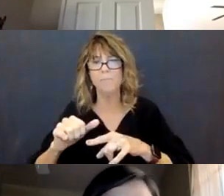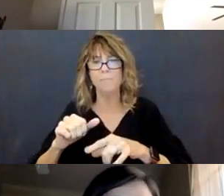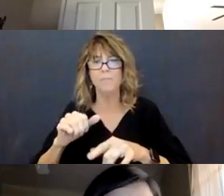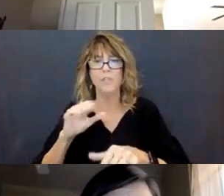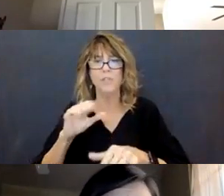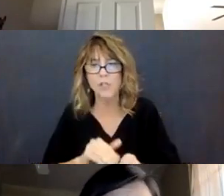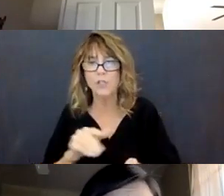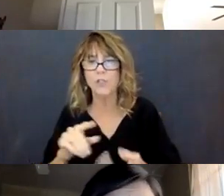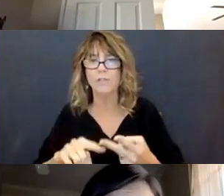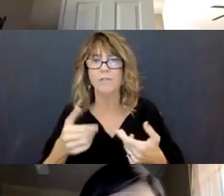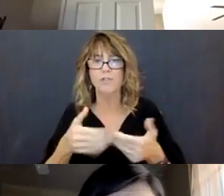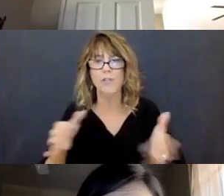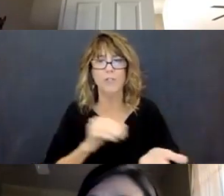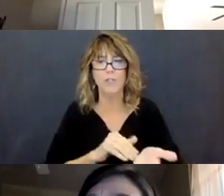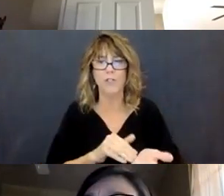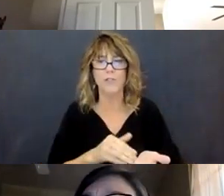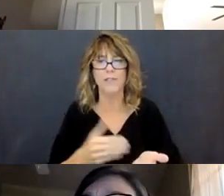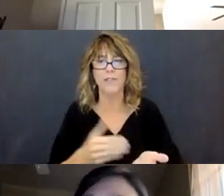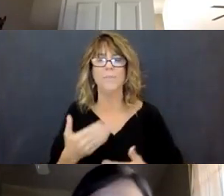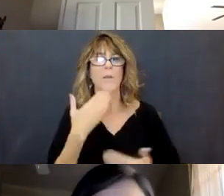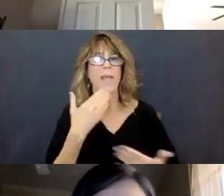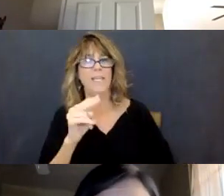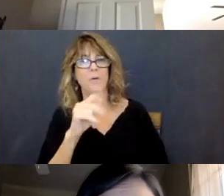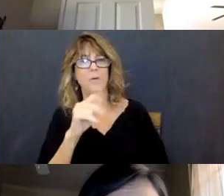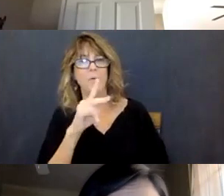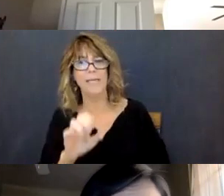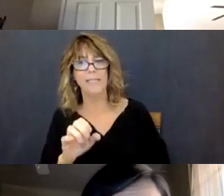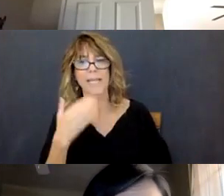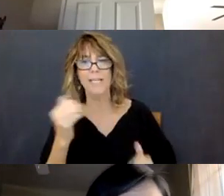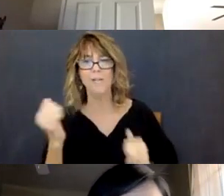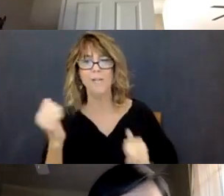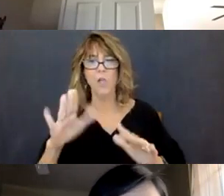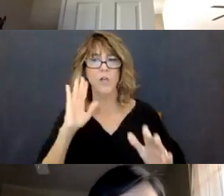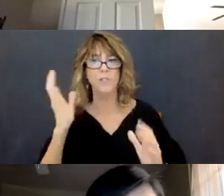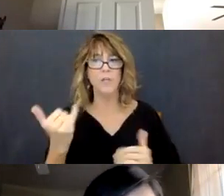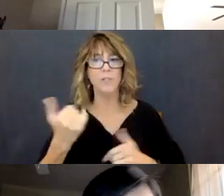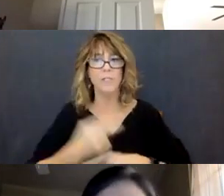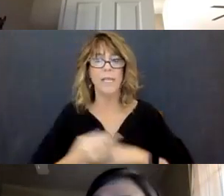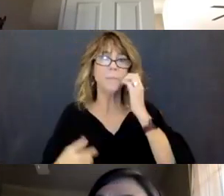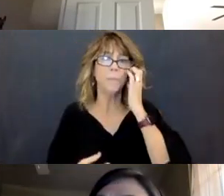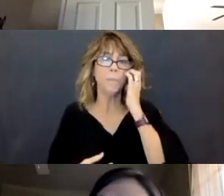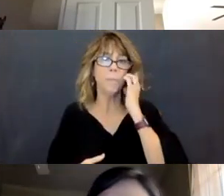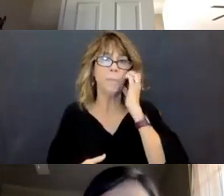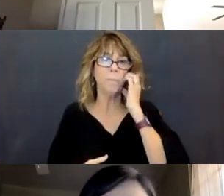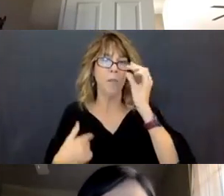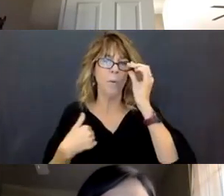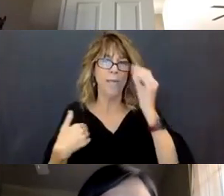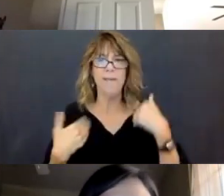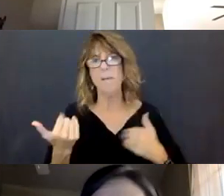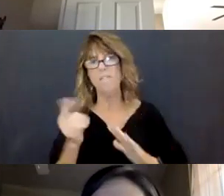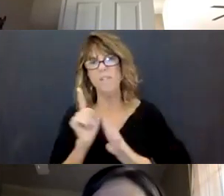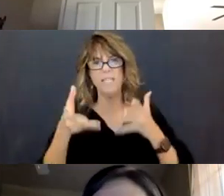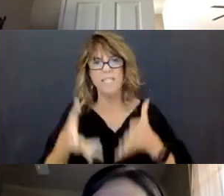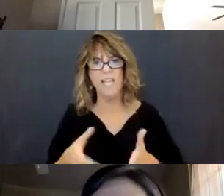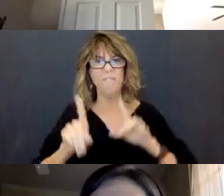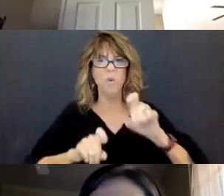you, Melissa, and thank you to all our speakers today. We do have some time. We got about 15 minutes for